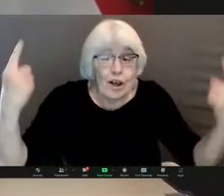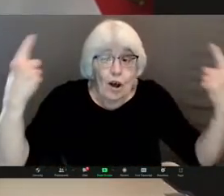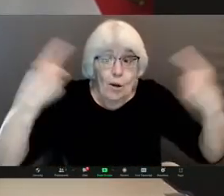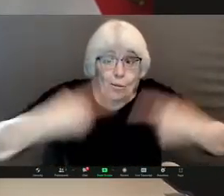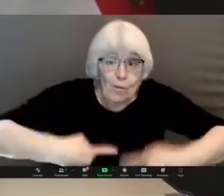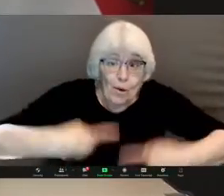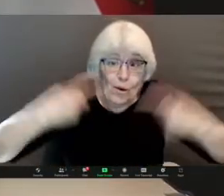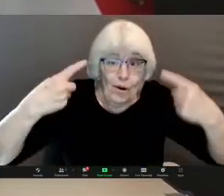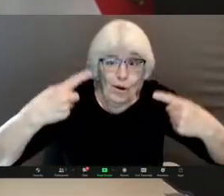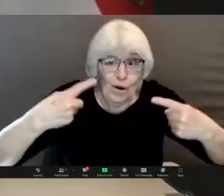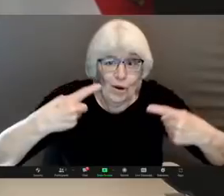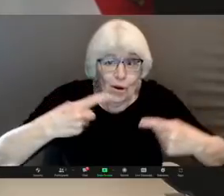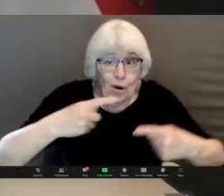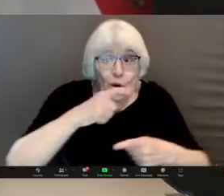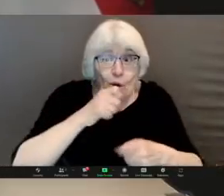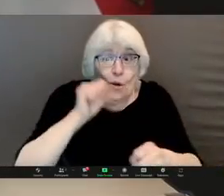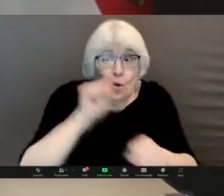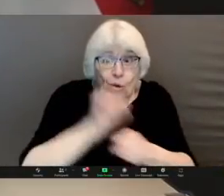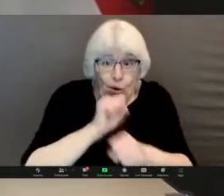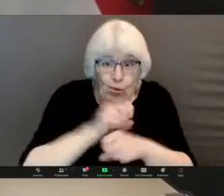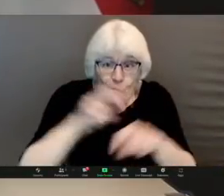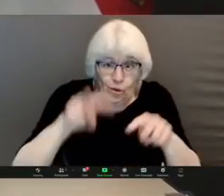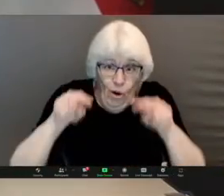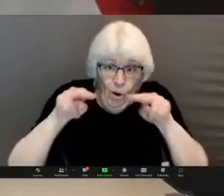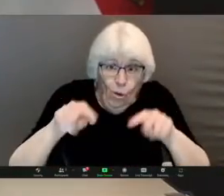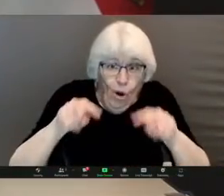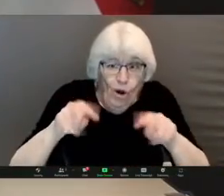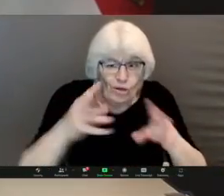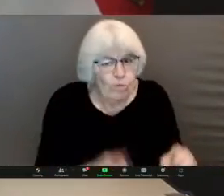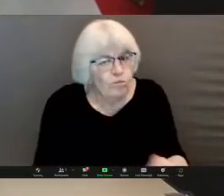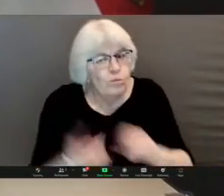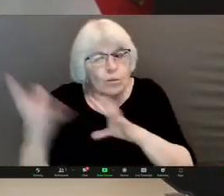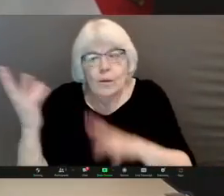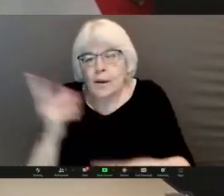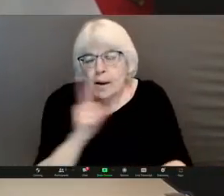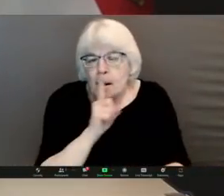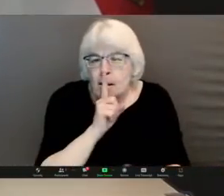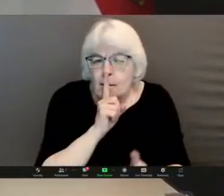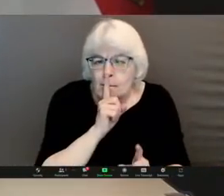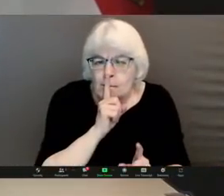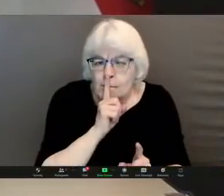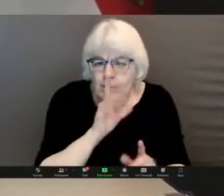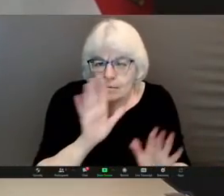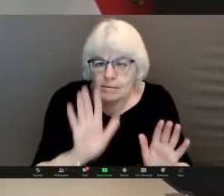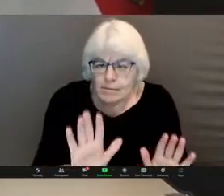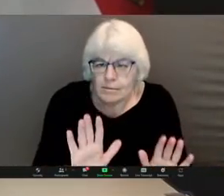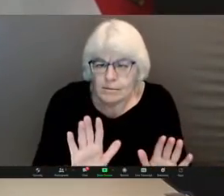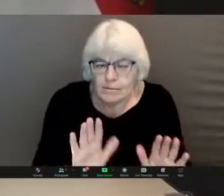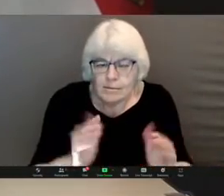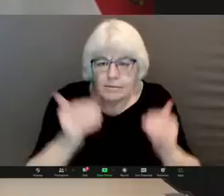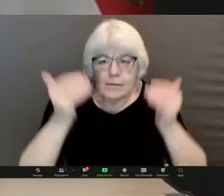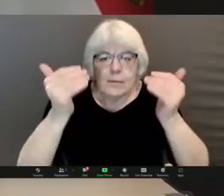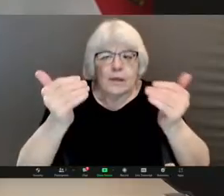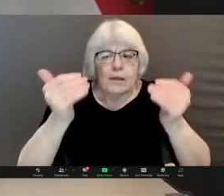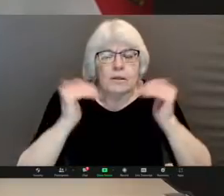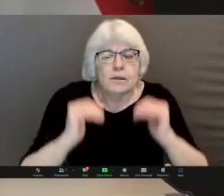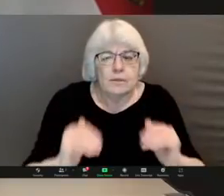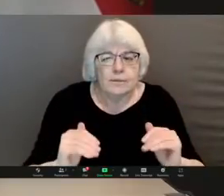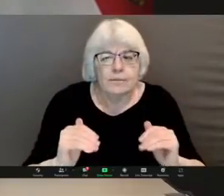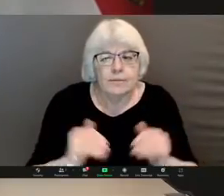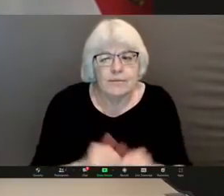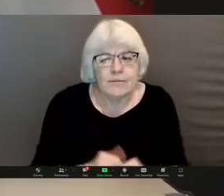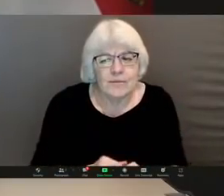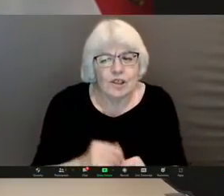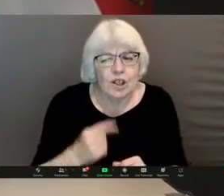Is it Steve? Yes, hello to you both. We've heard from some travelers from outside Atlantic Canada that say they were not tested